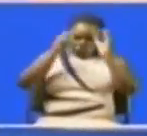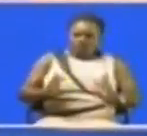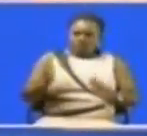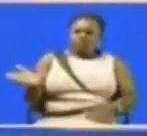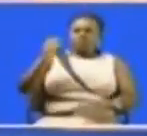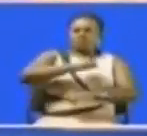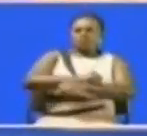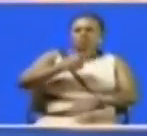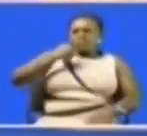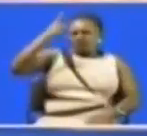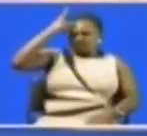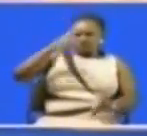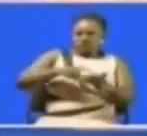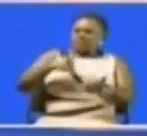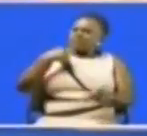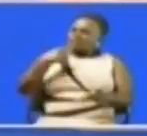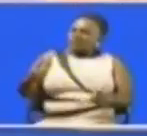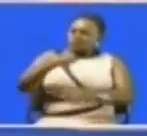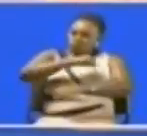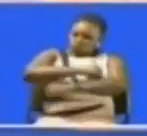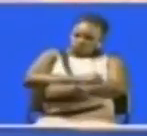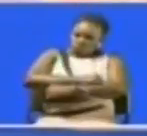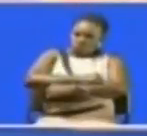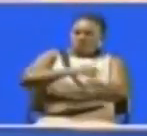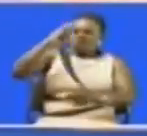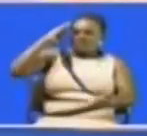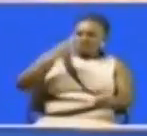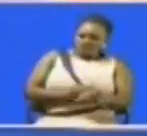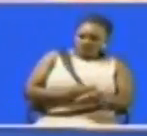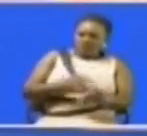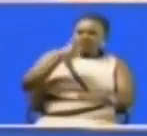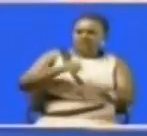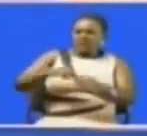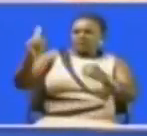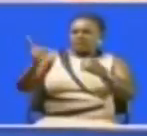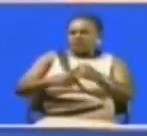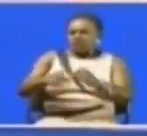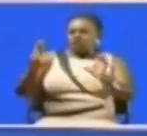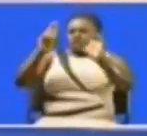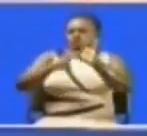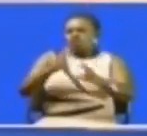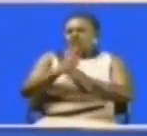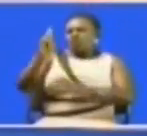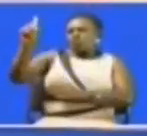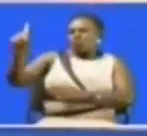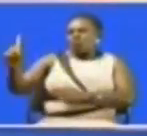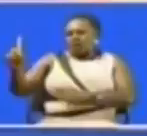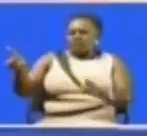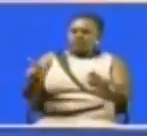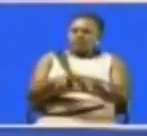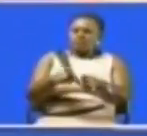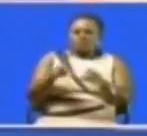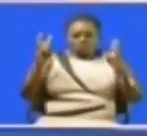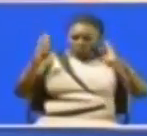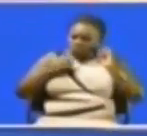shuleni. The parents insist they informed the school management about their faith when the six students were joining Form 1. They also